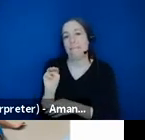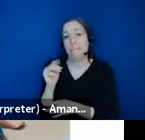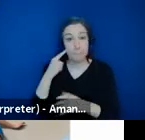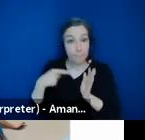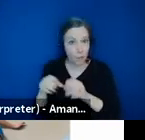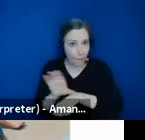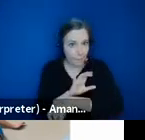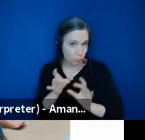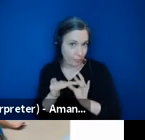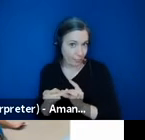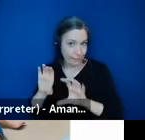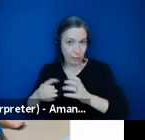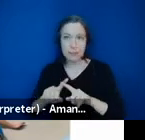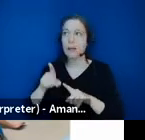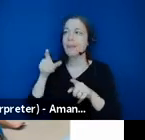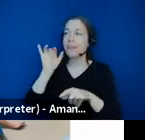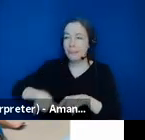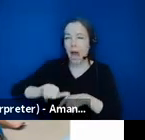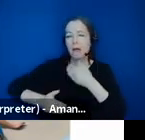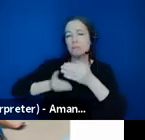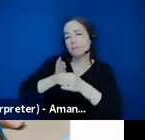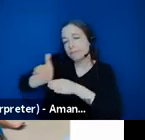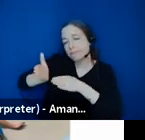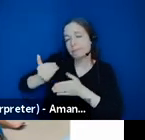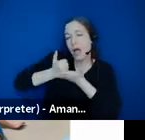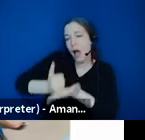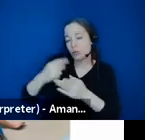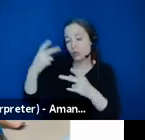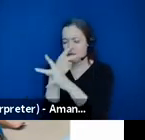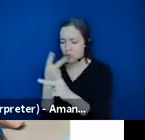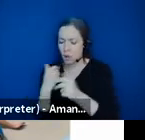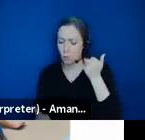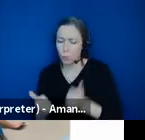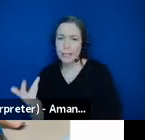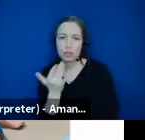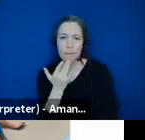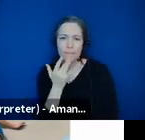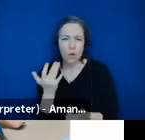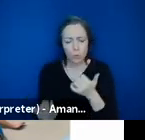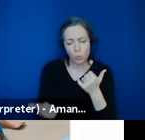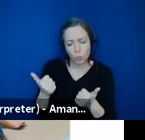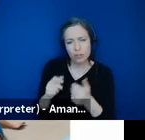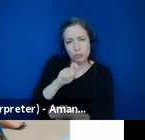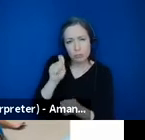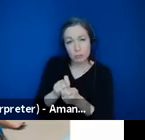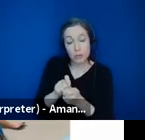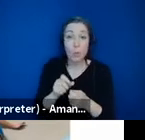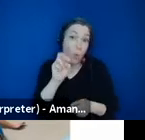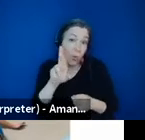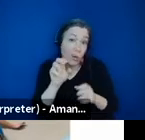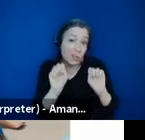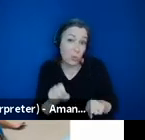but it will help you figure out what area in stem you want to pursue and ultimately declare as your major or transfer to a four year and declare